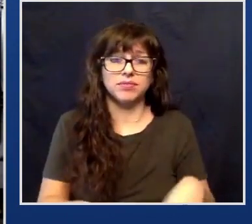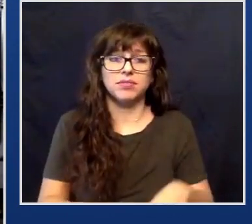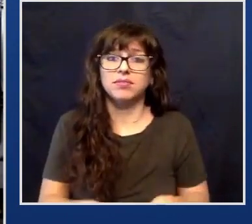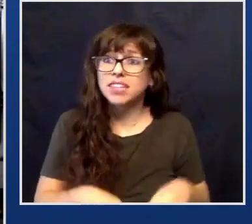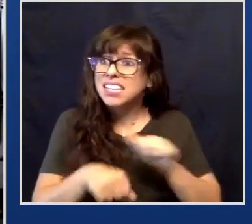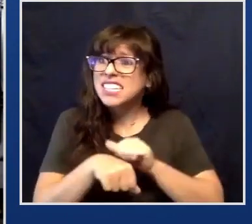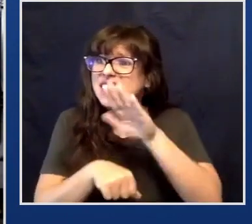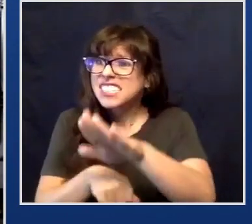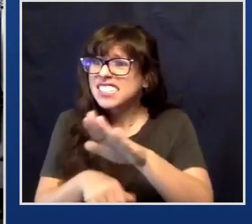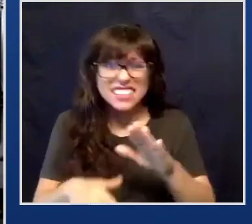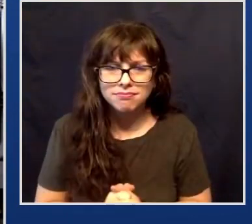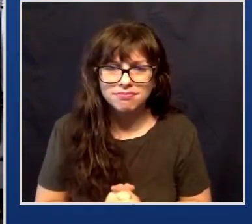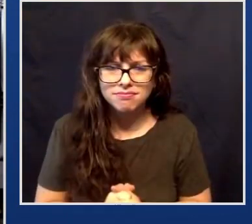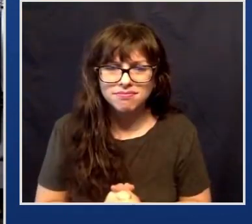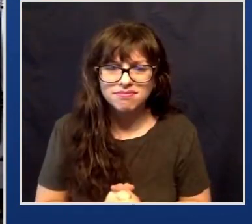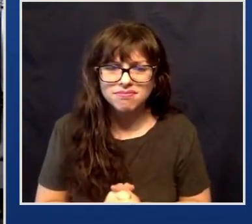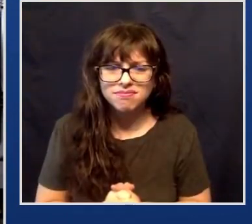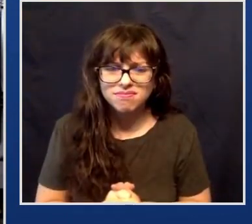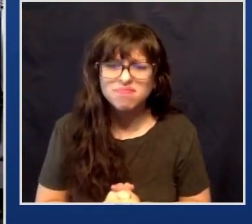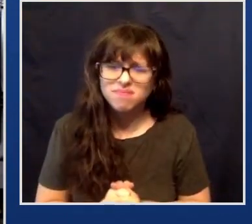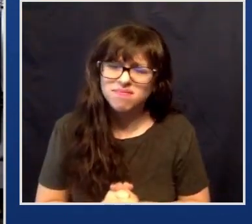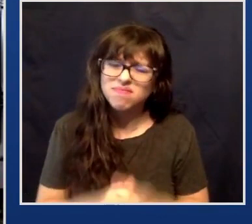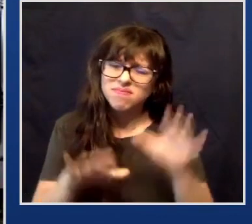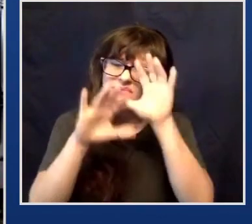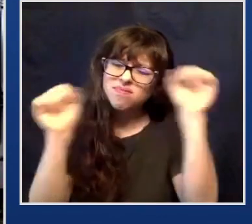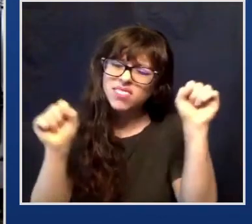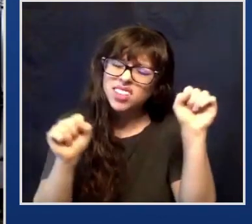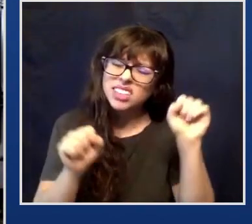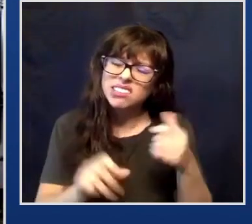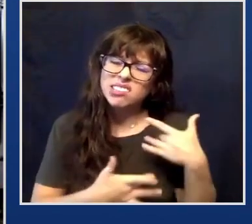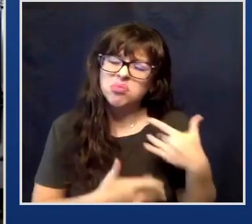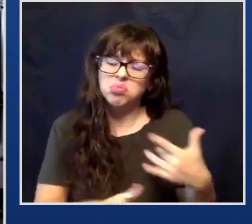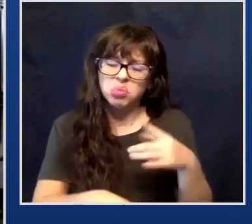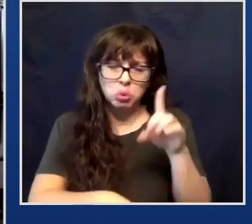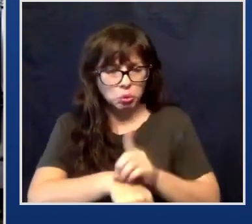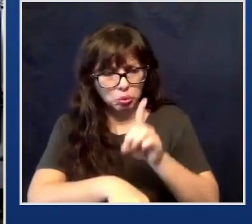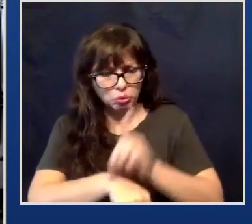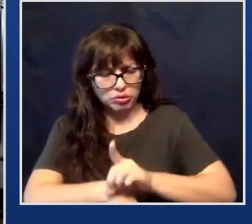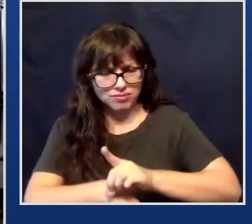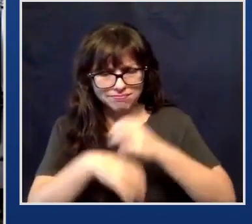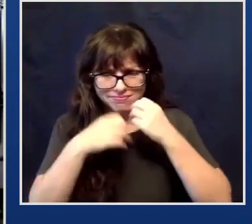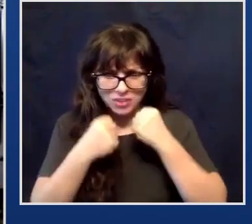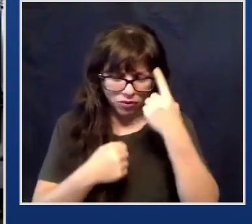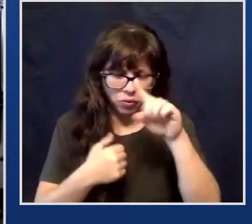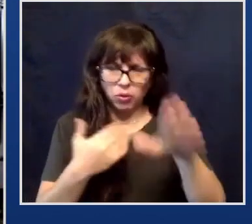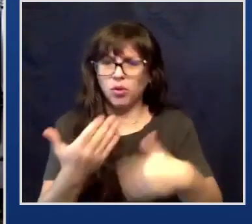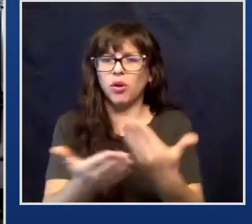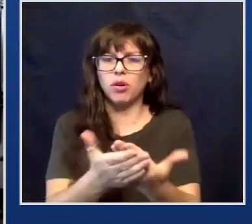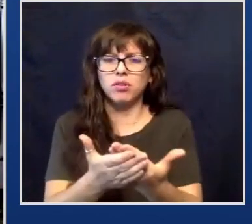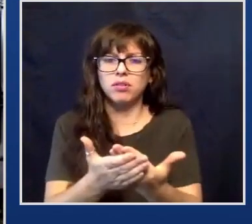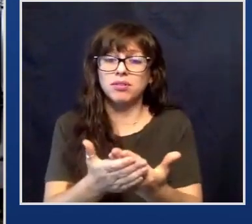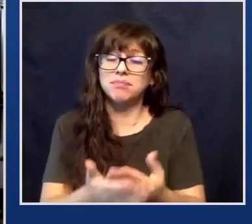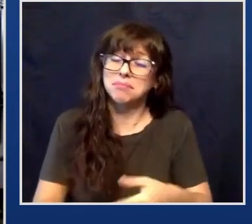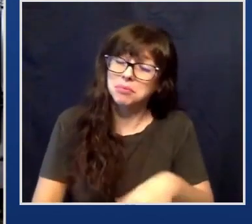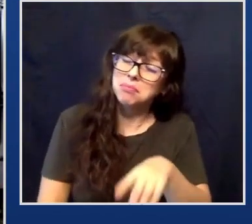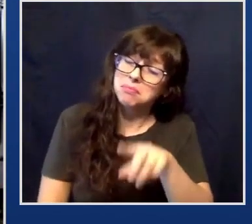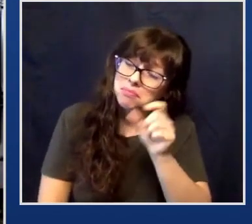debt-free. Folks, and look, look, you two have a duty to vote.